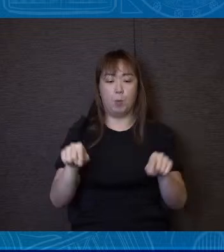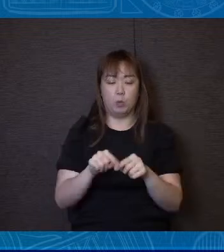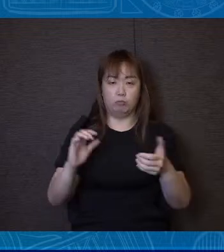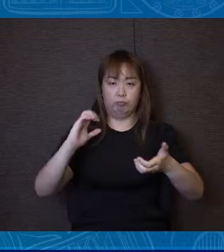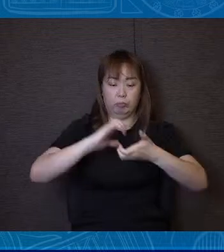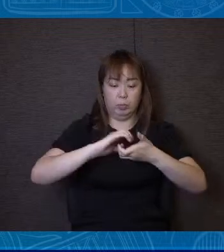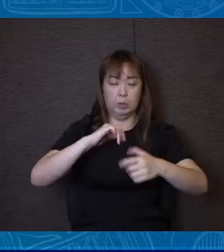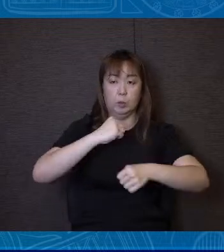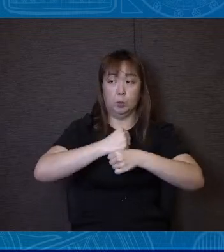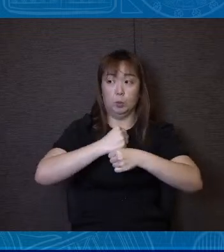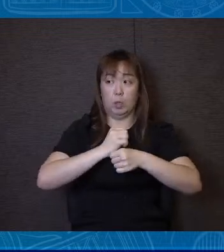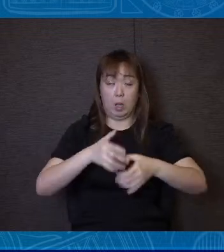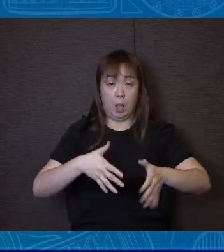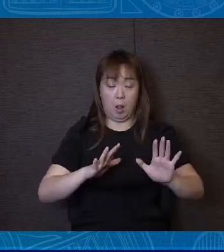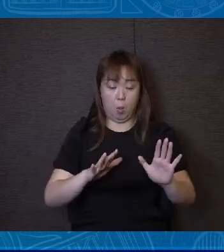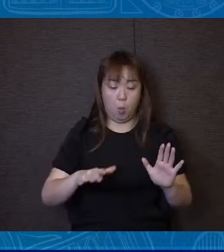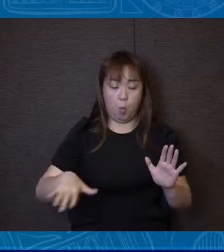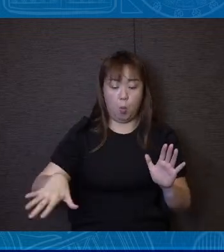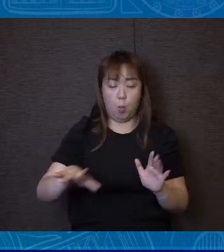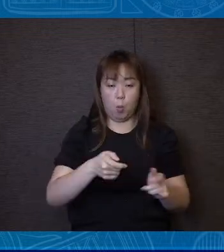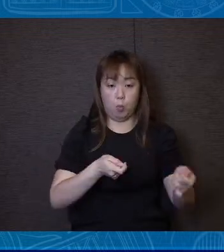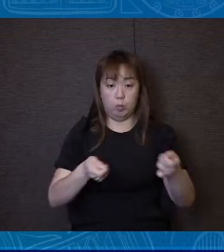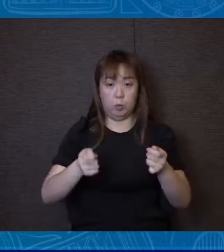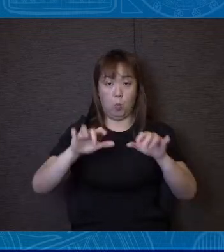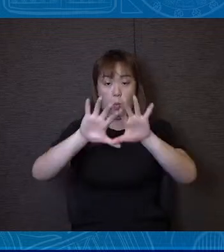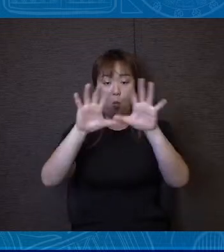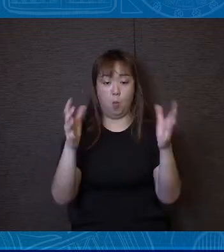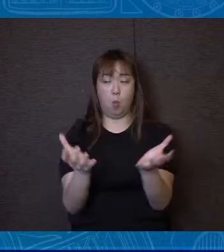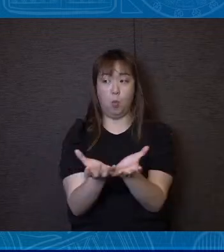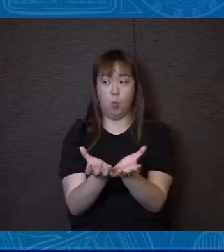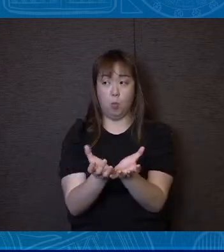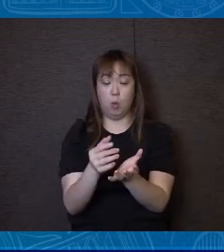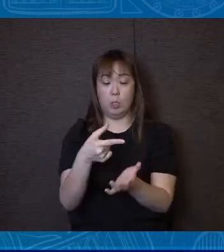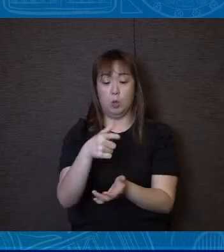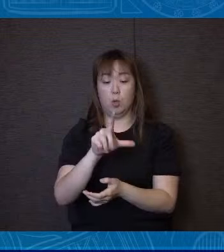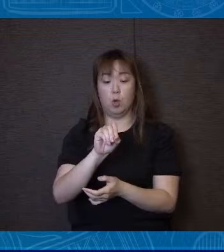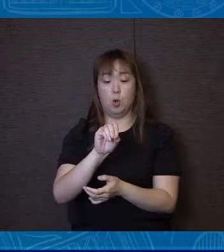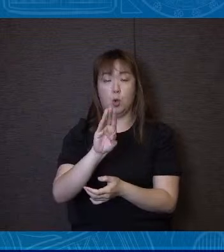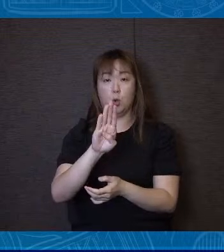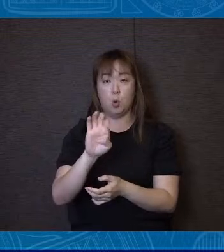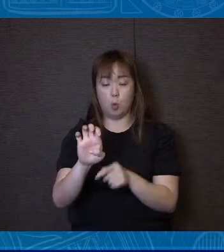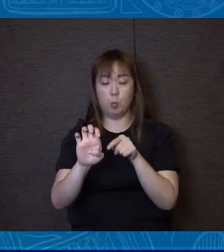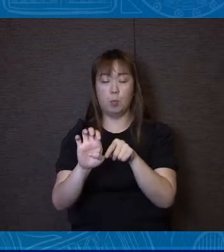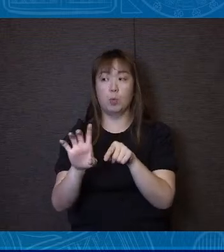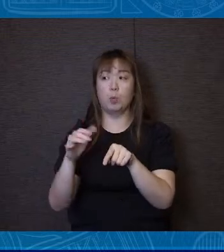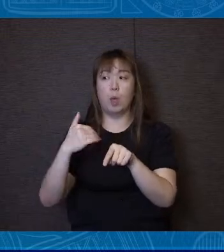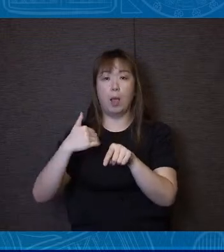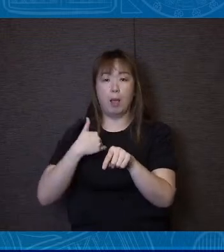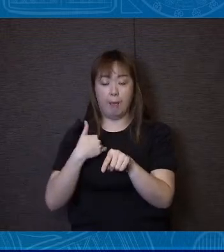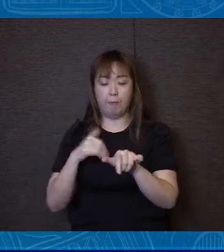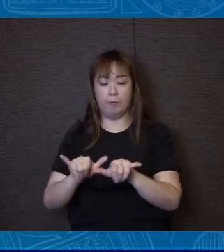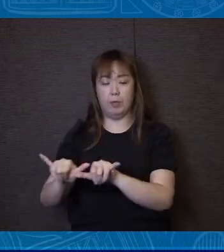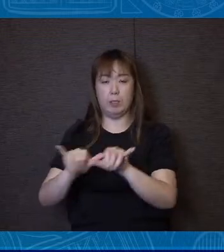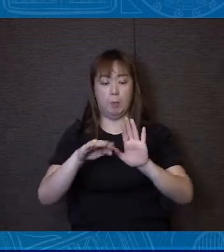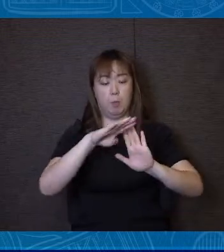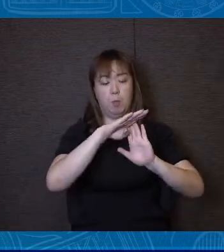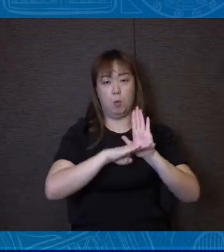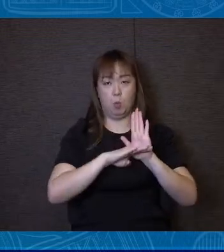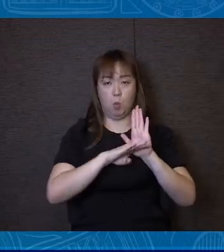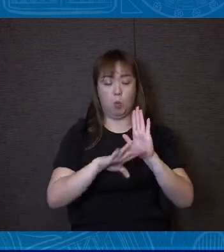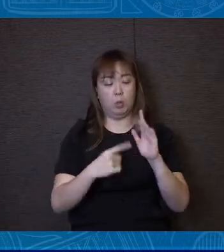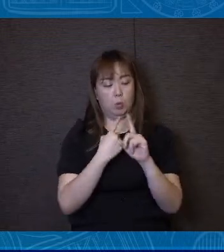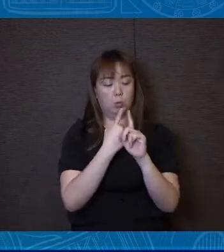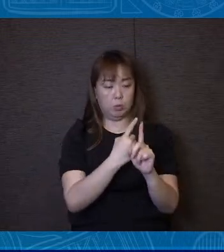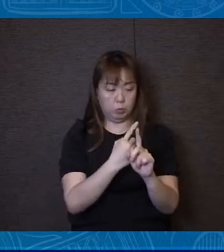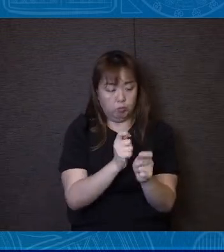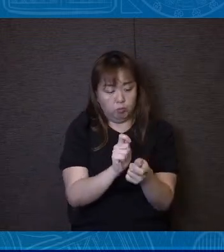the regulators across the globe to have a common set of regulations in how we will adjust and